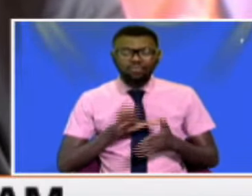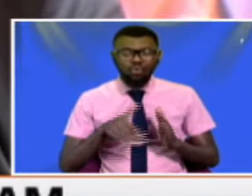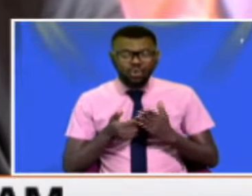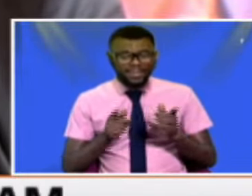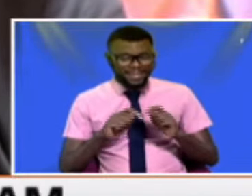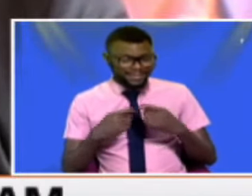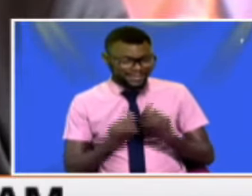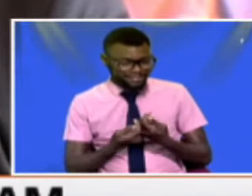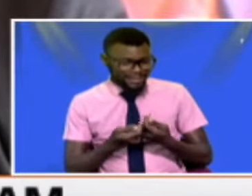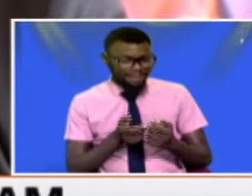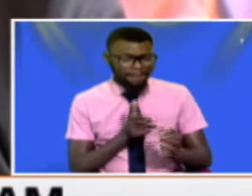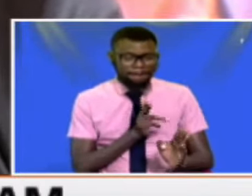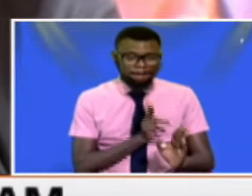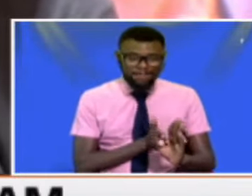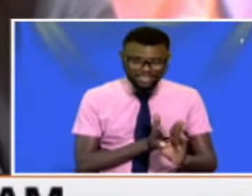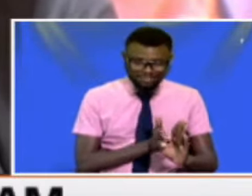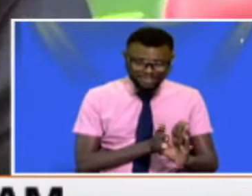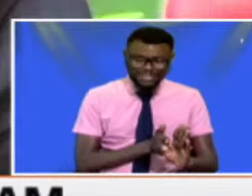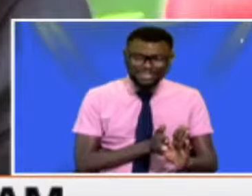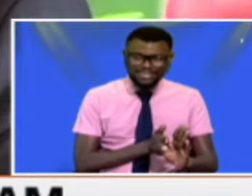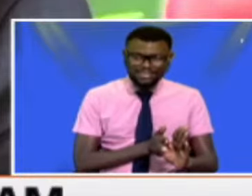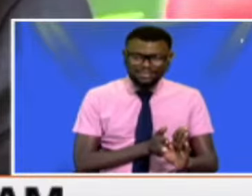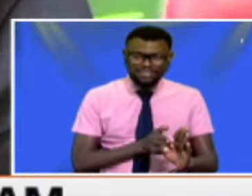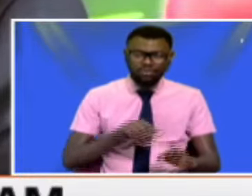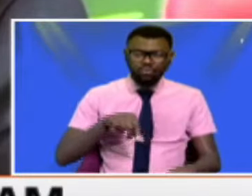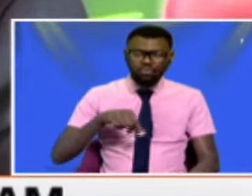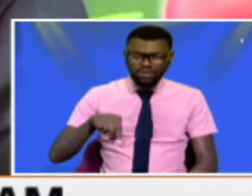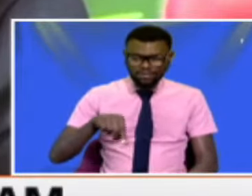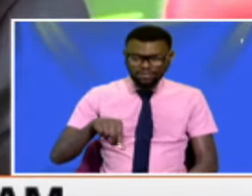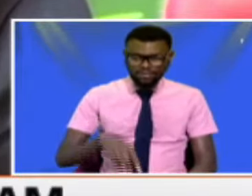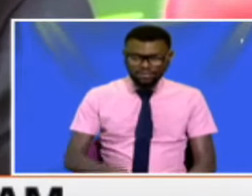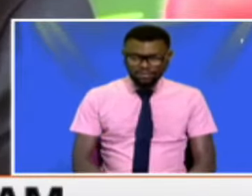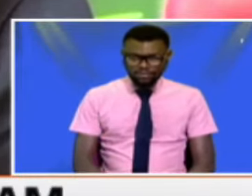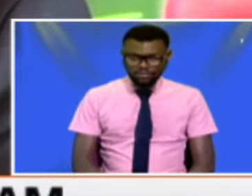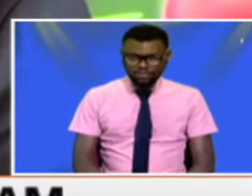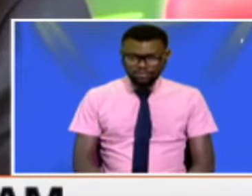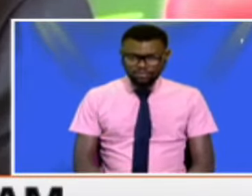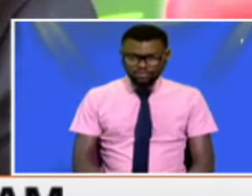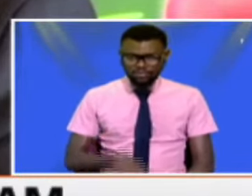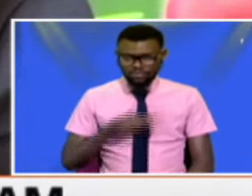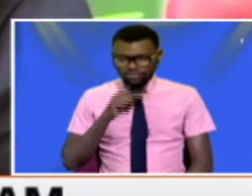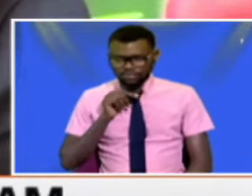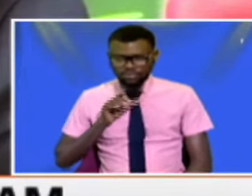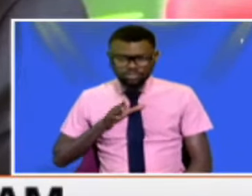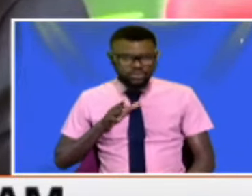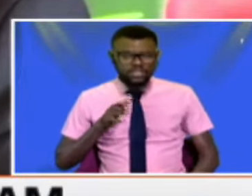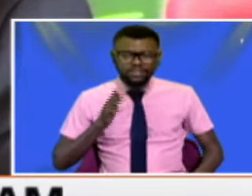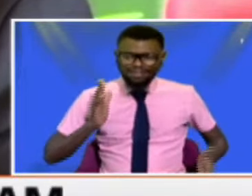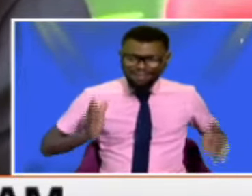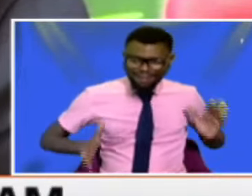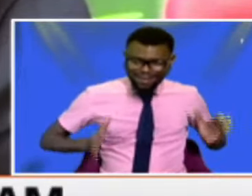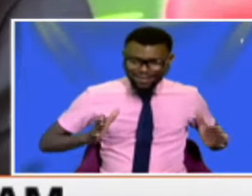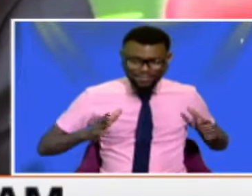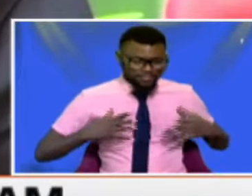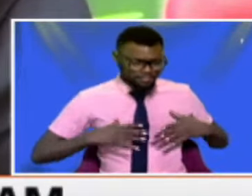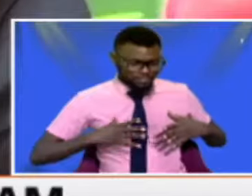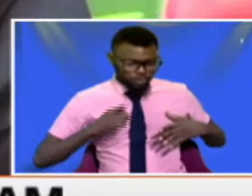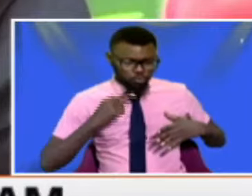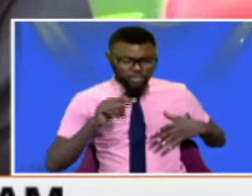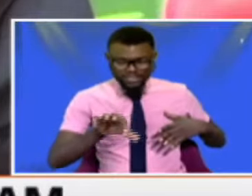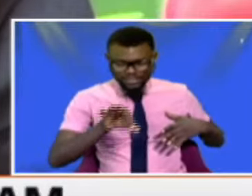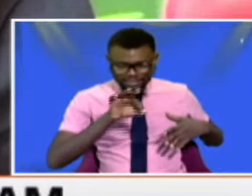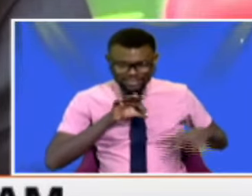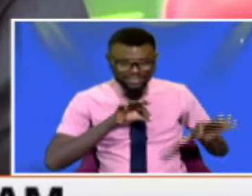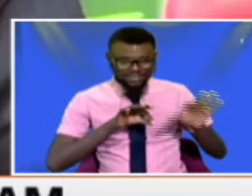participate in their qualifying events. The athletes for men and women who were selected to go there were the ones who have